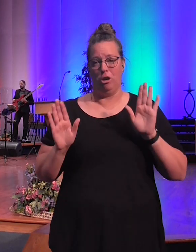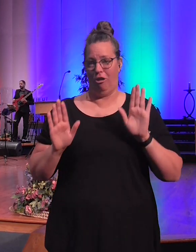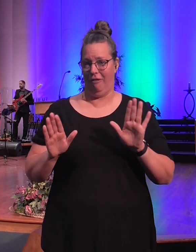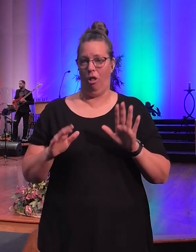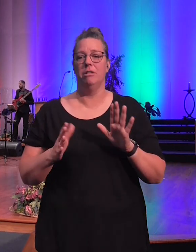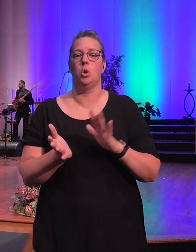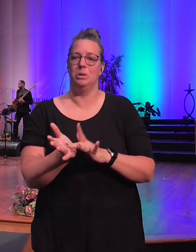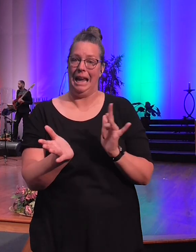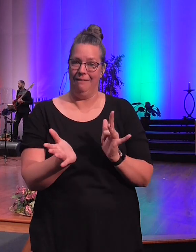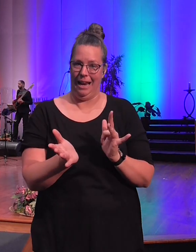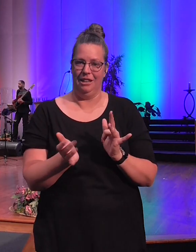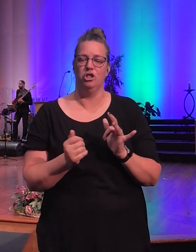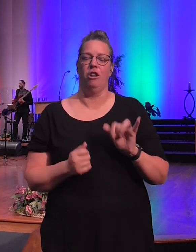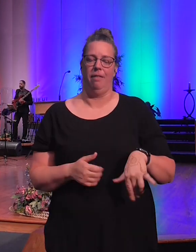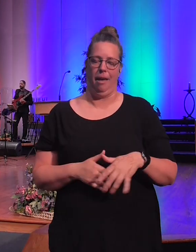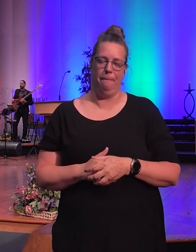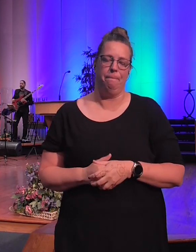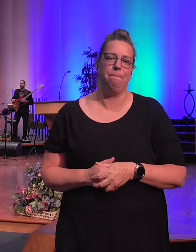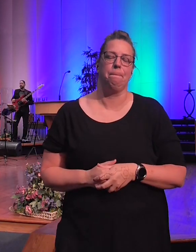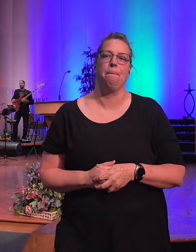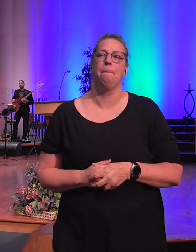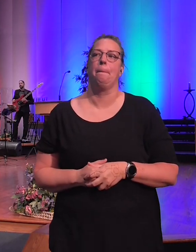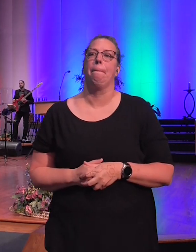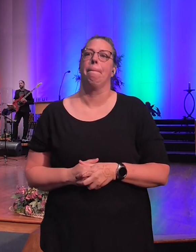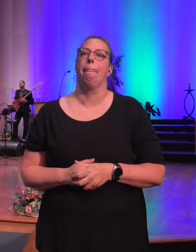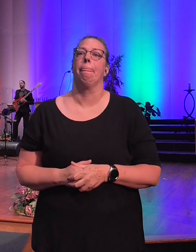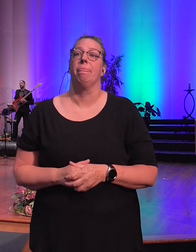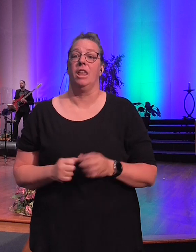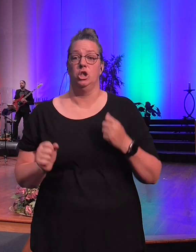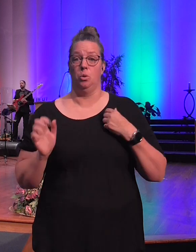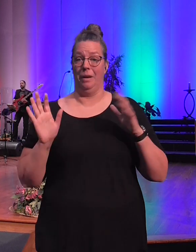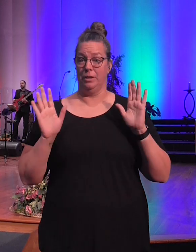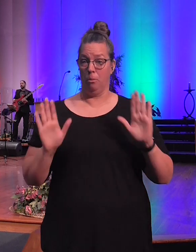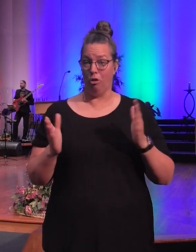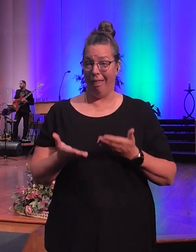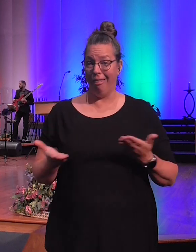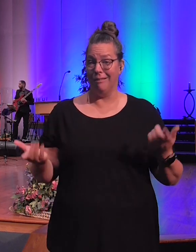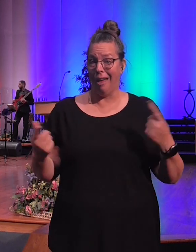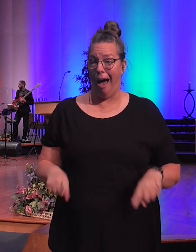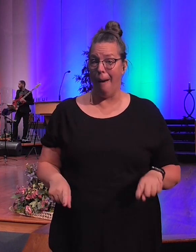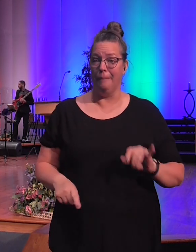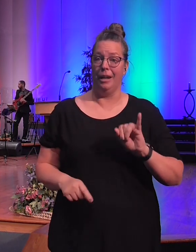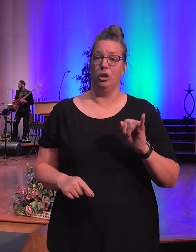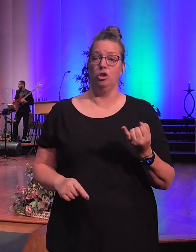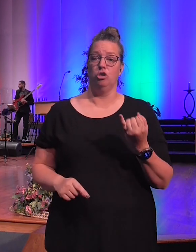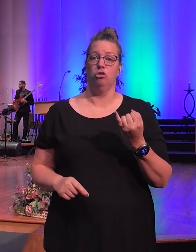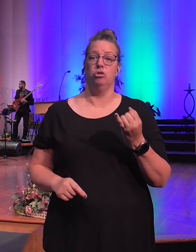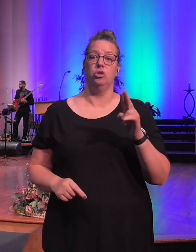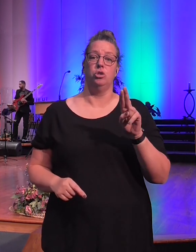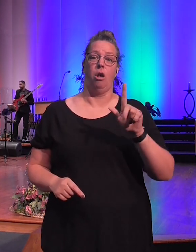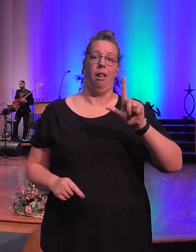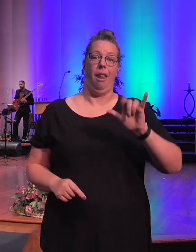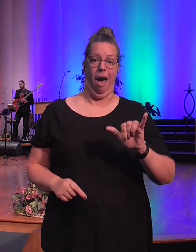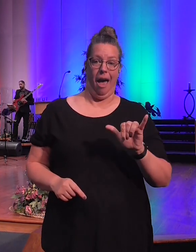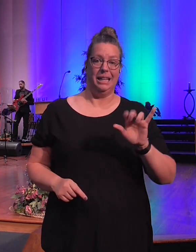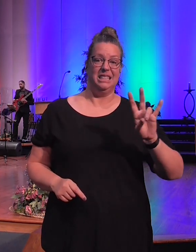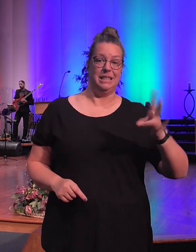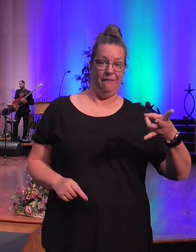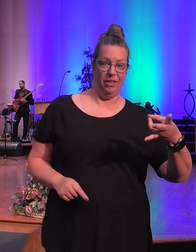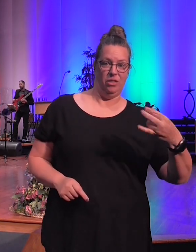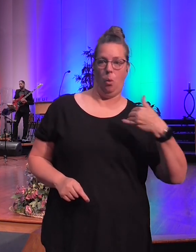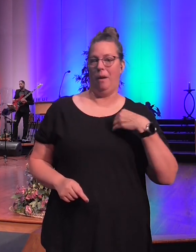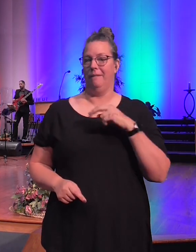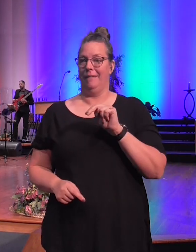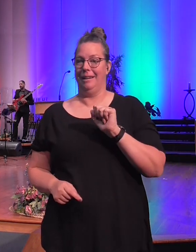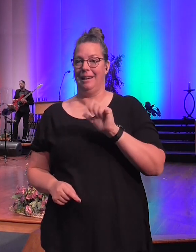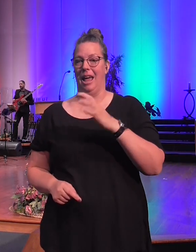advantage of that. We've got some great things going on at the church. July 7th, we have Nacho Men, and we have our